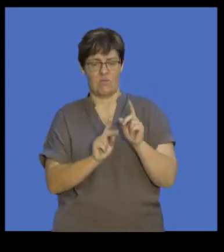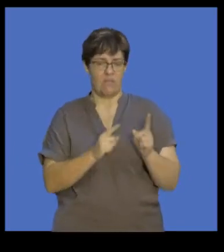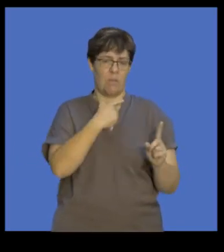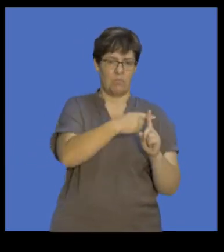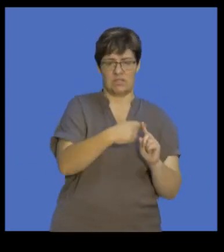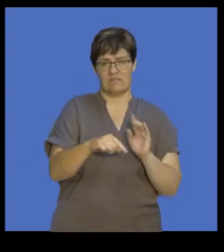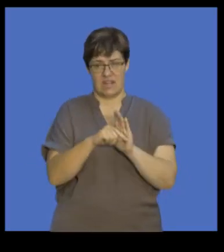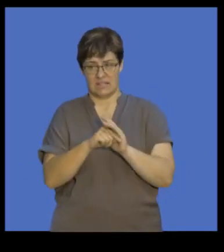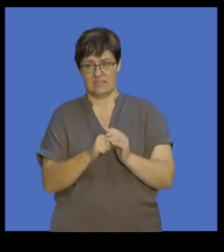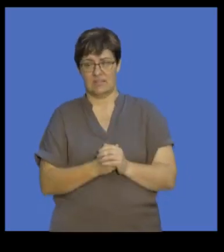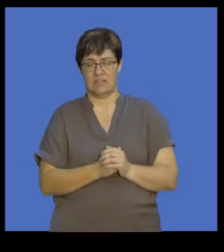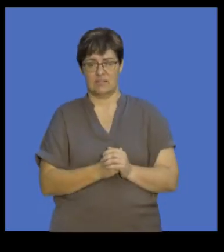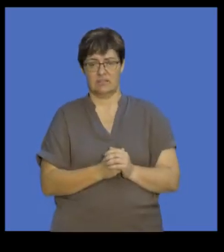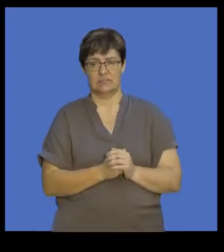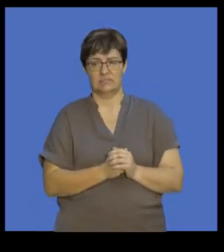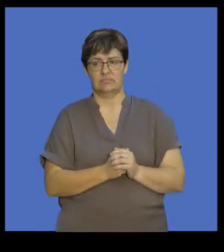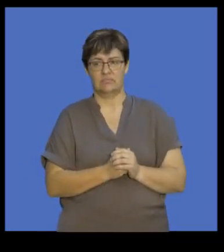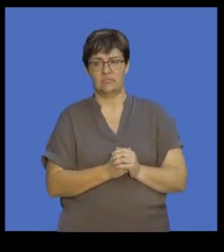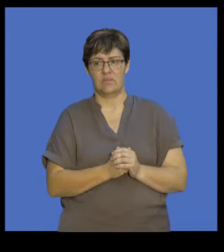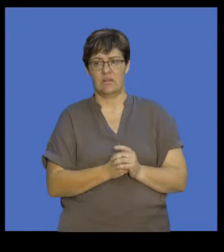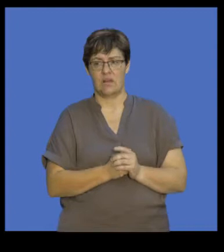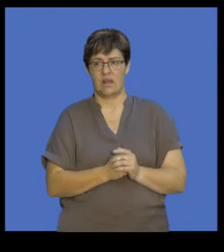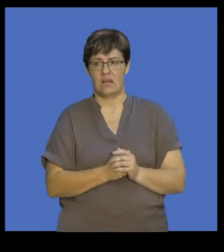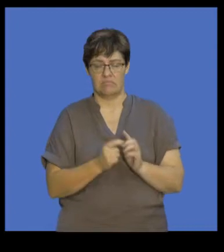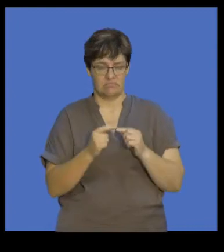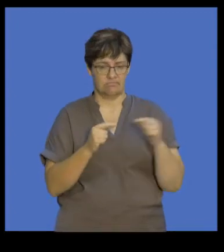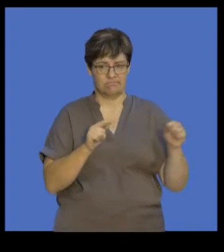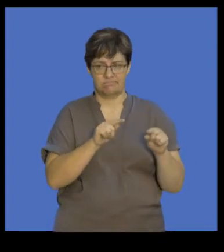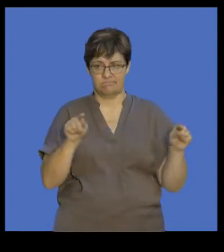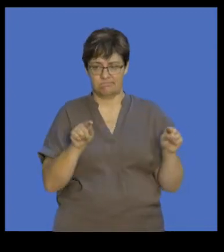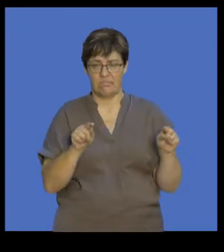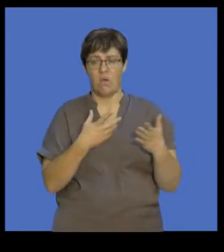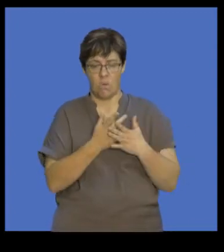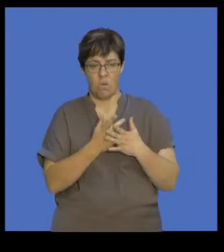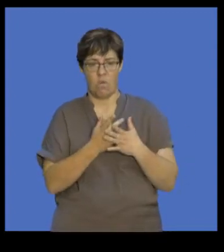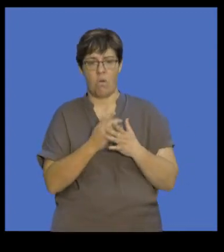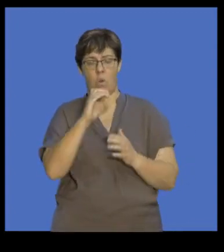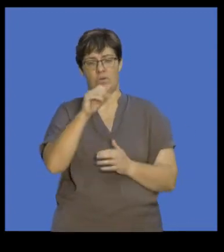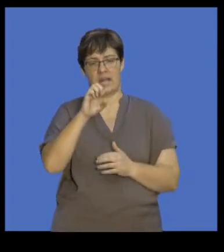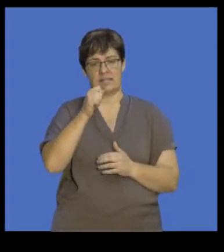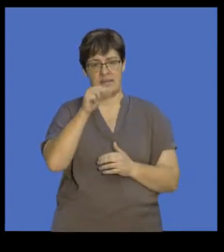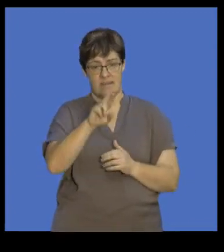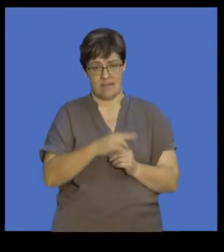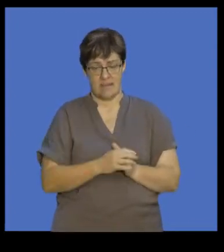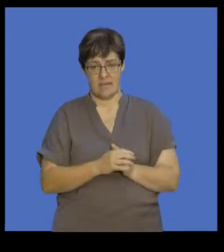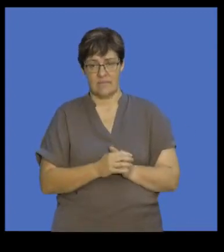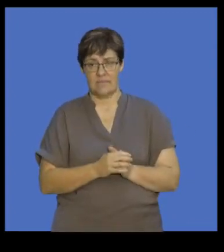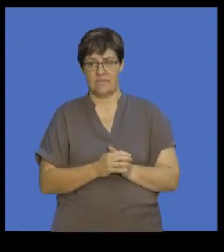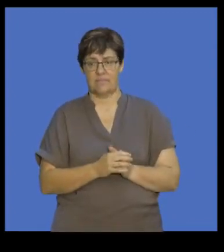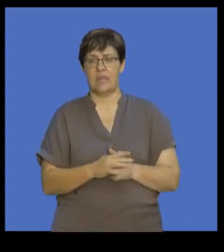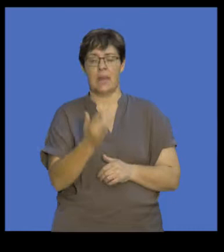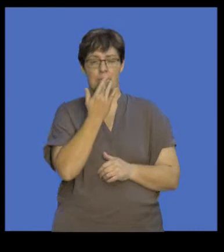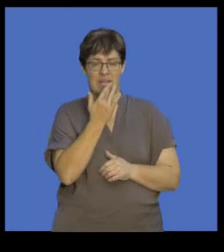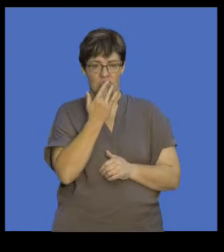terminals, positive and negative, which is obviously going to be connected to a conductor, okay? And then a